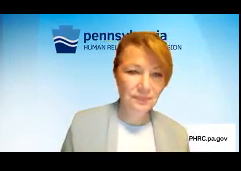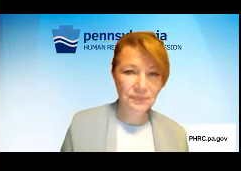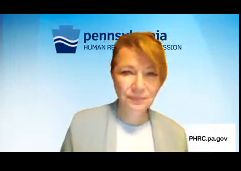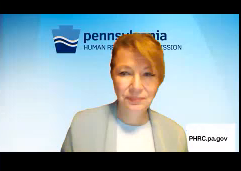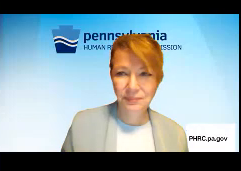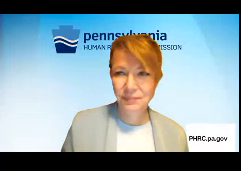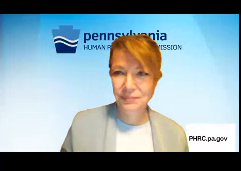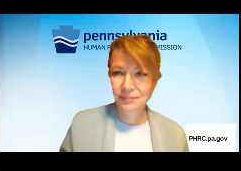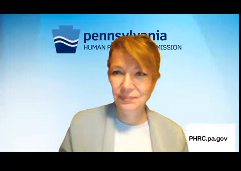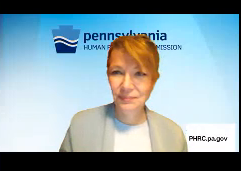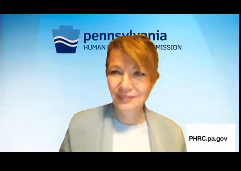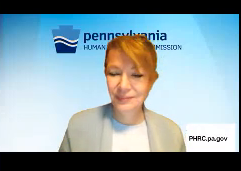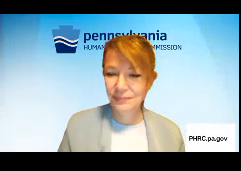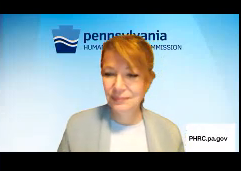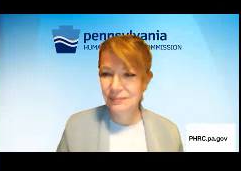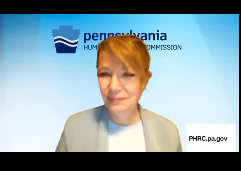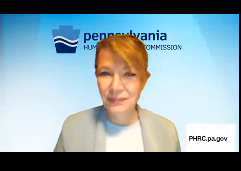Good